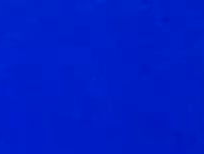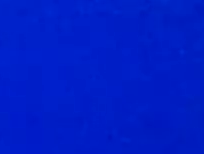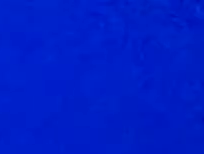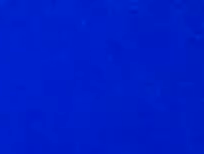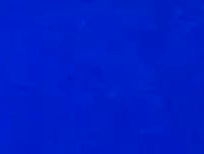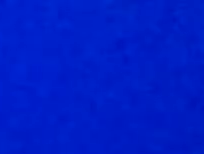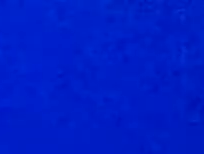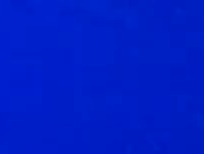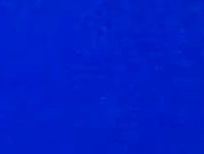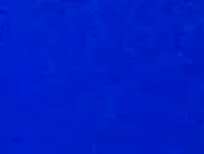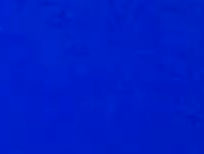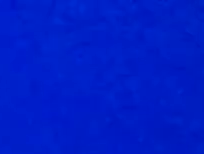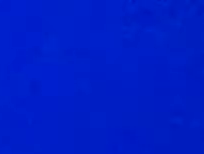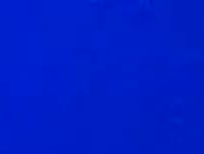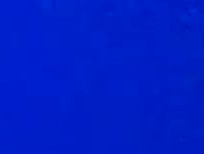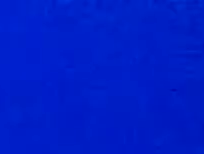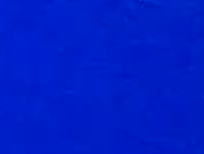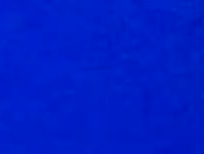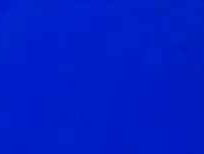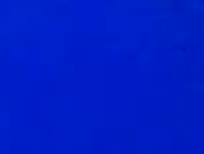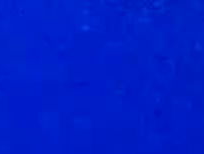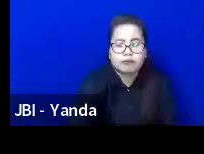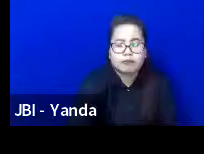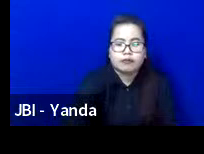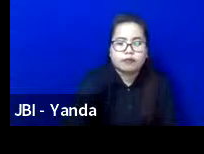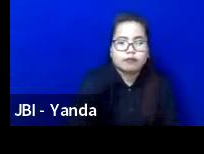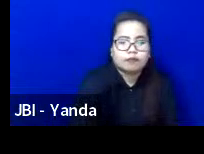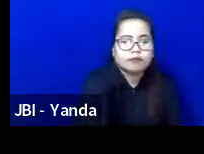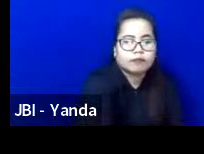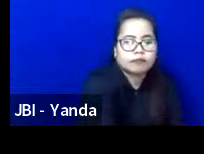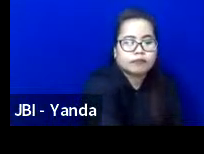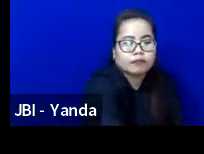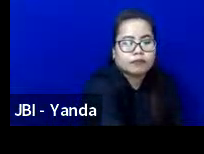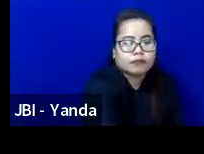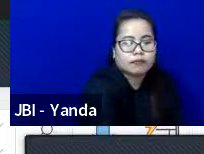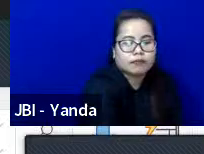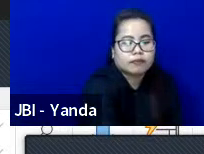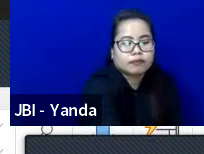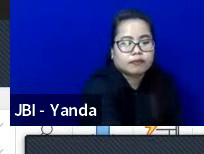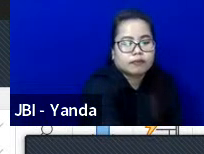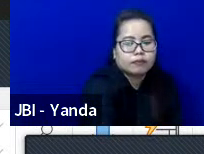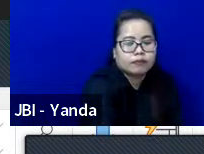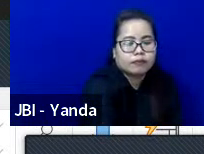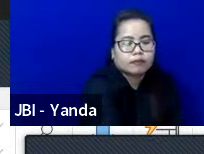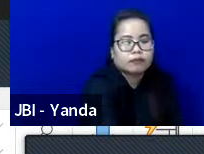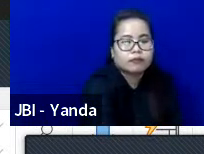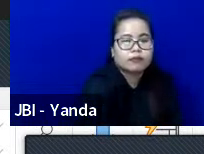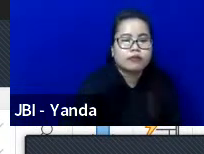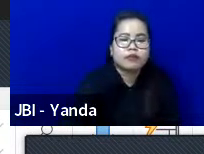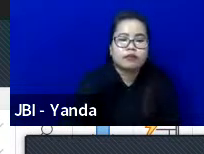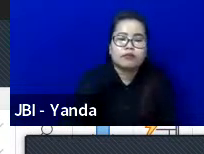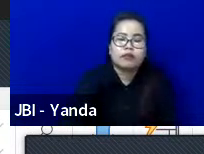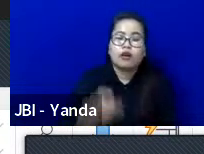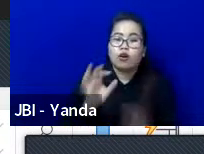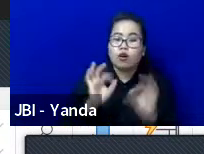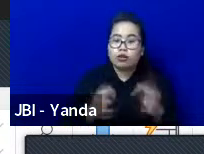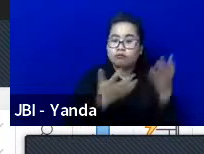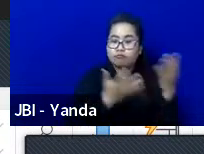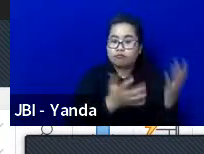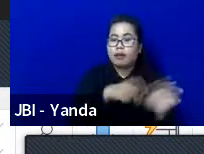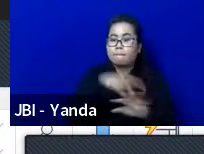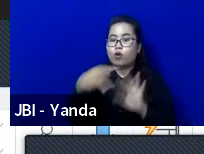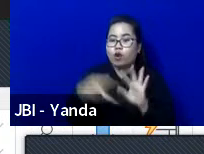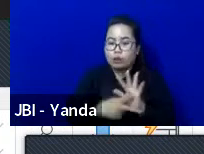Ya. 1 menit lagi, Bu. Yeah. Jadi ini programnya yang bisa